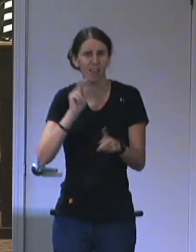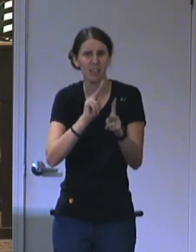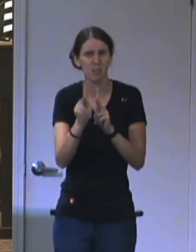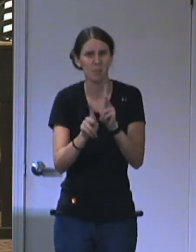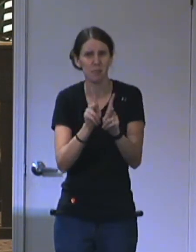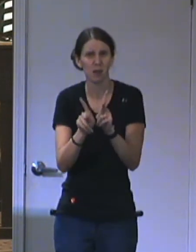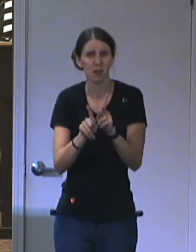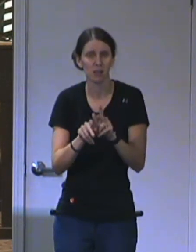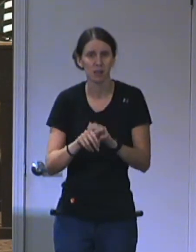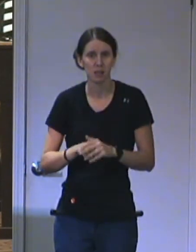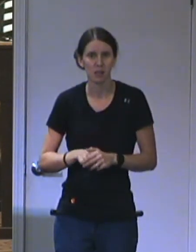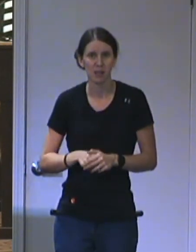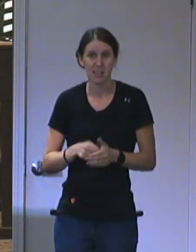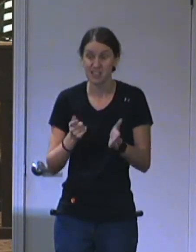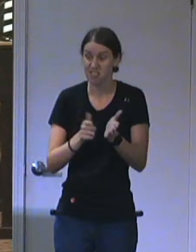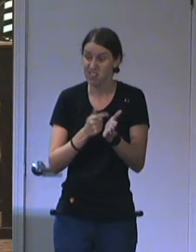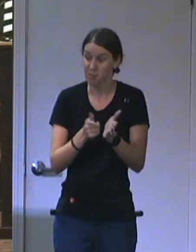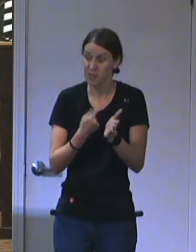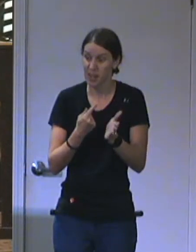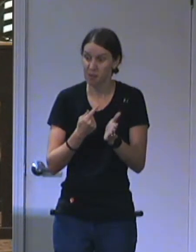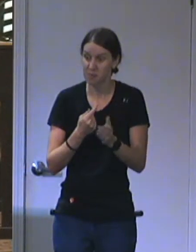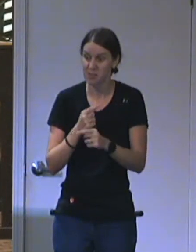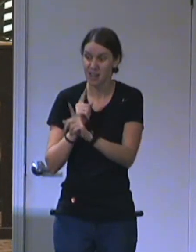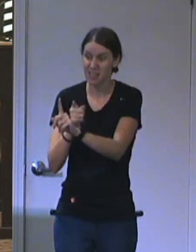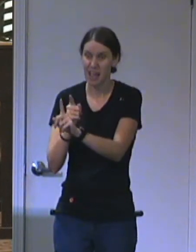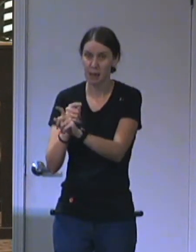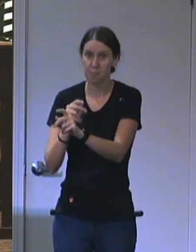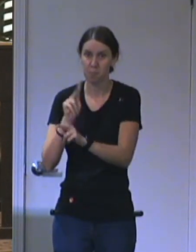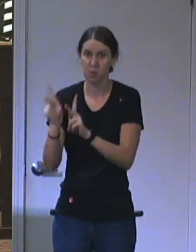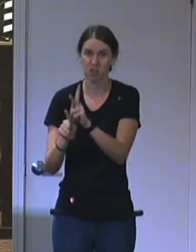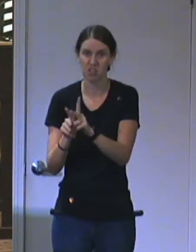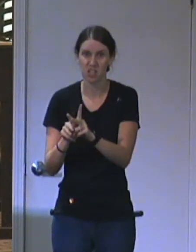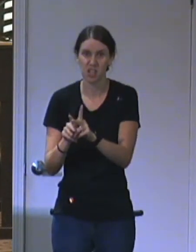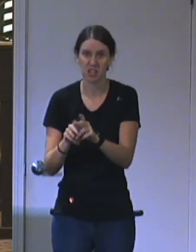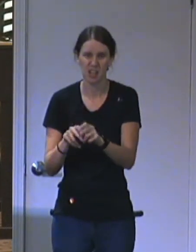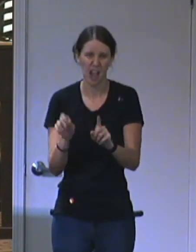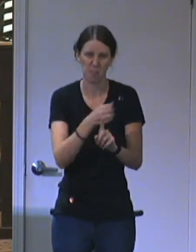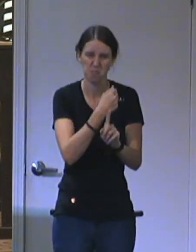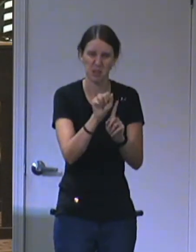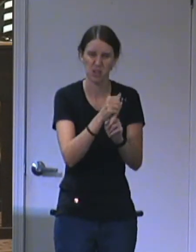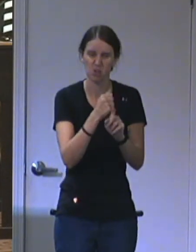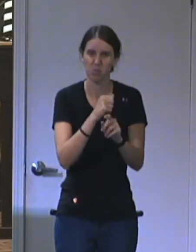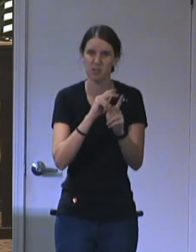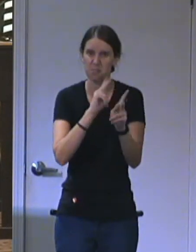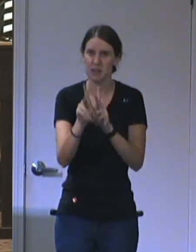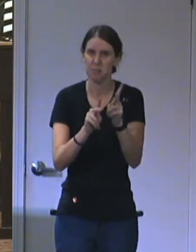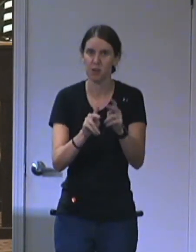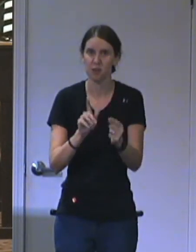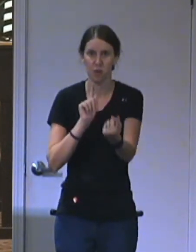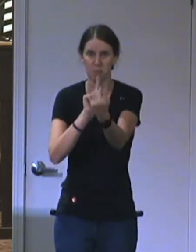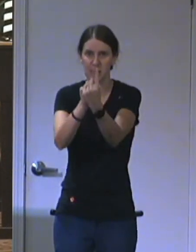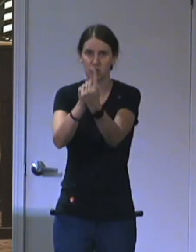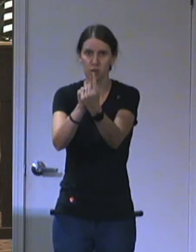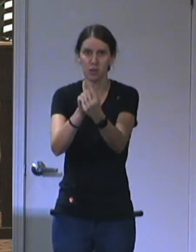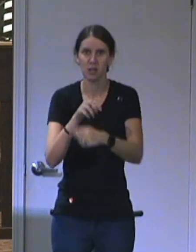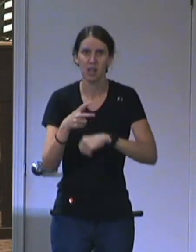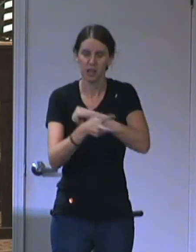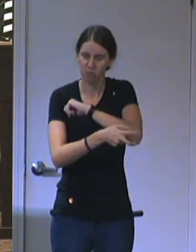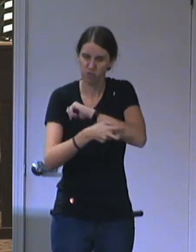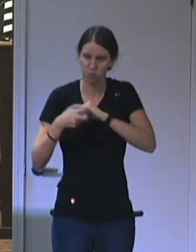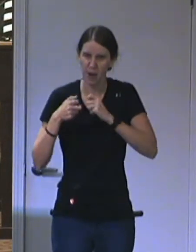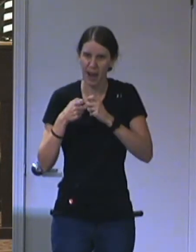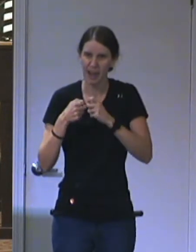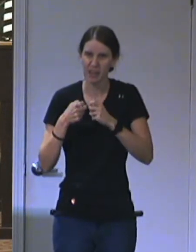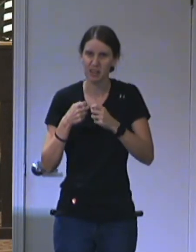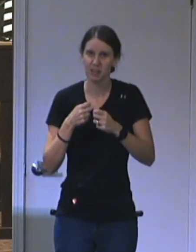And sometimes one of these people that is just a user and abuser of people will come into your life and they will try to just